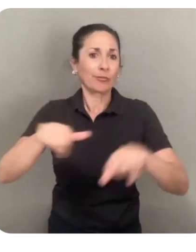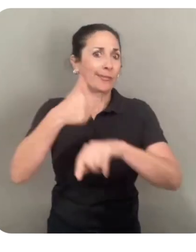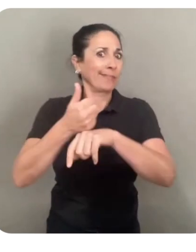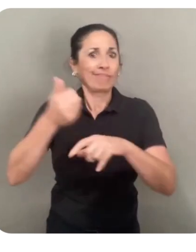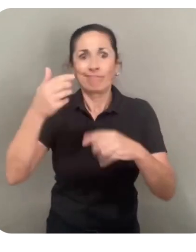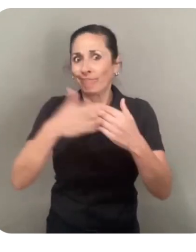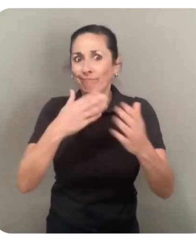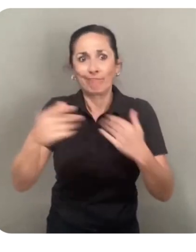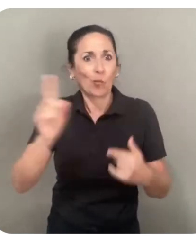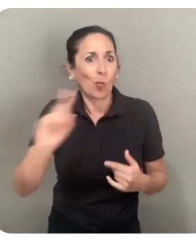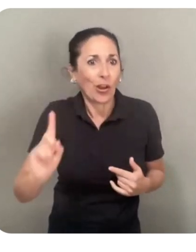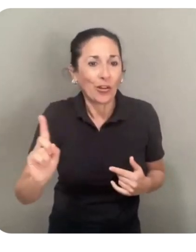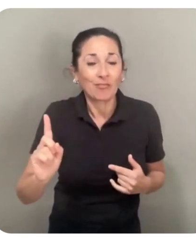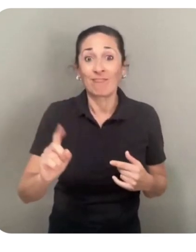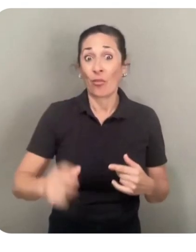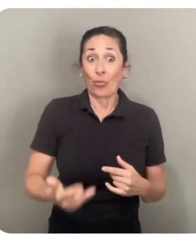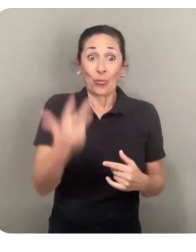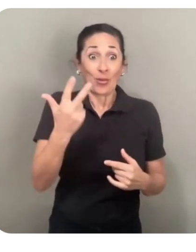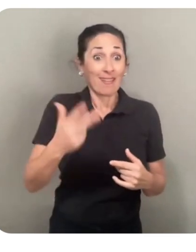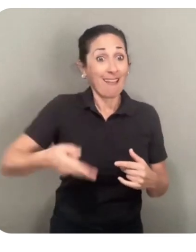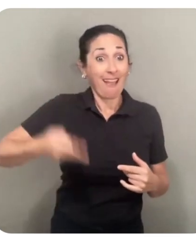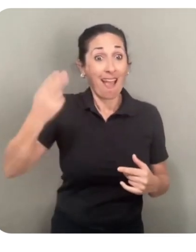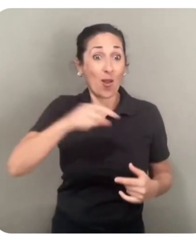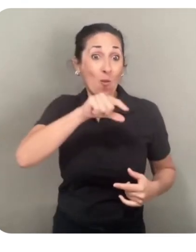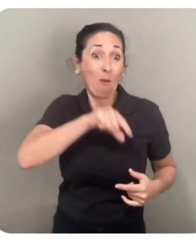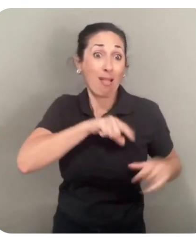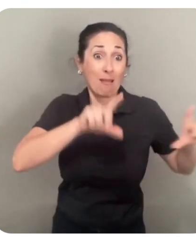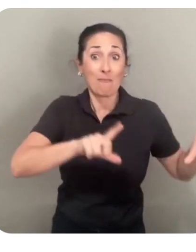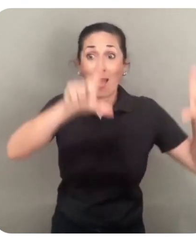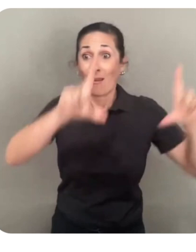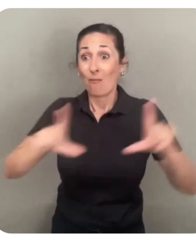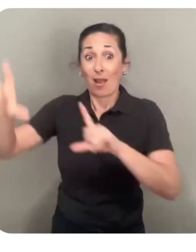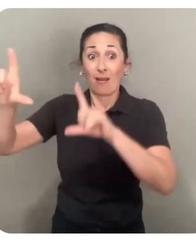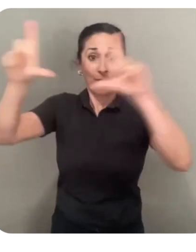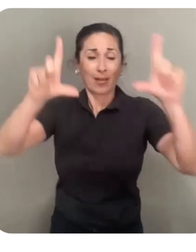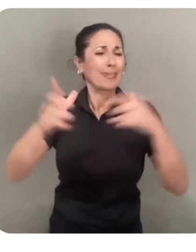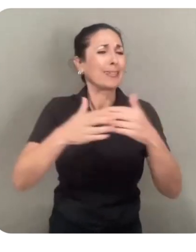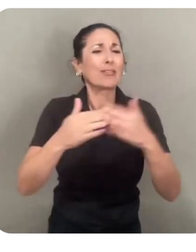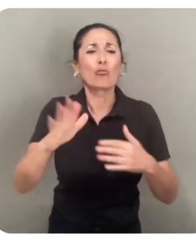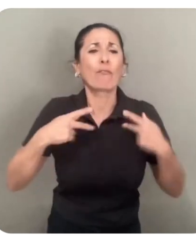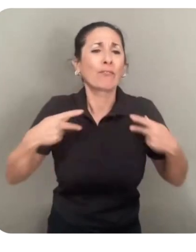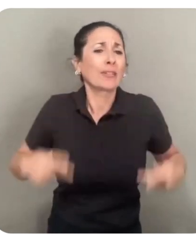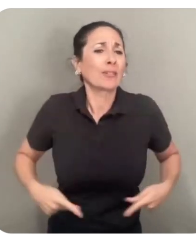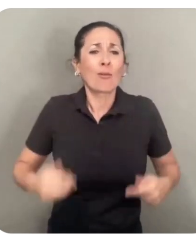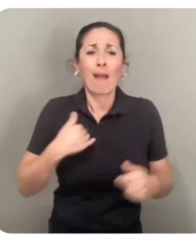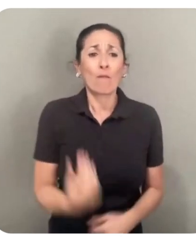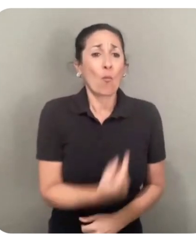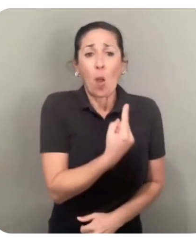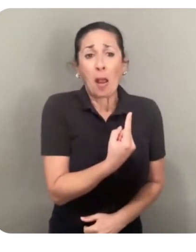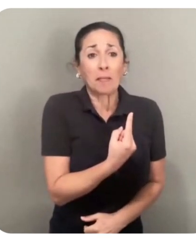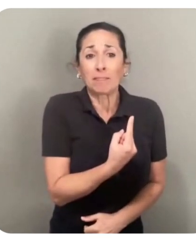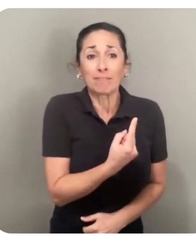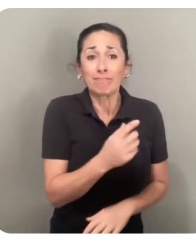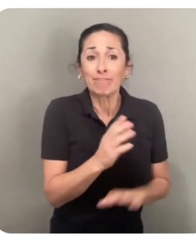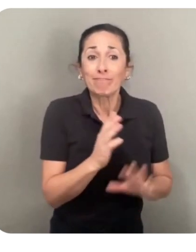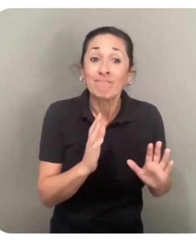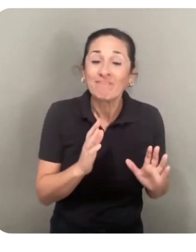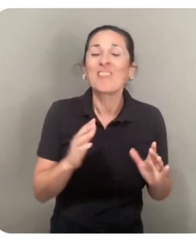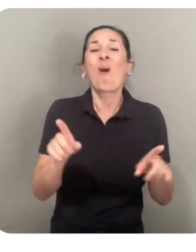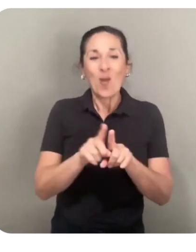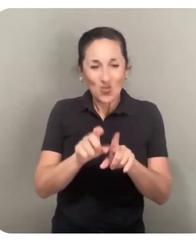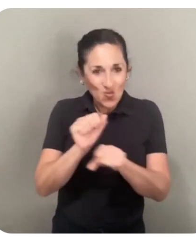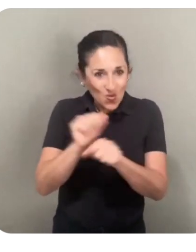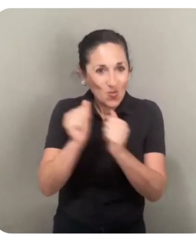with up to 3 high-quality movable panels, even if your physical computer only has one. We're also working